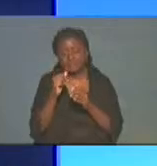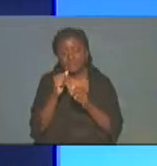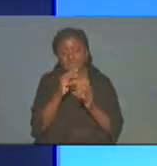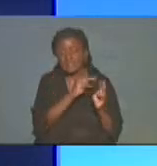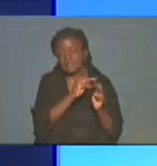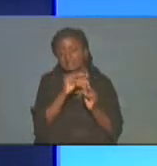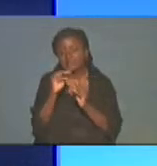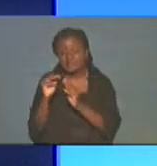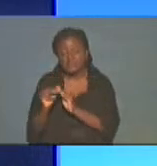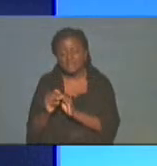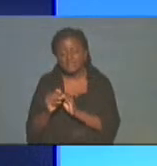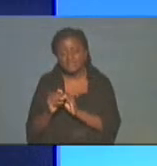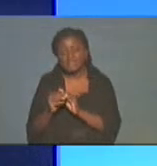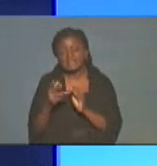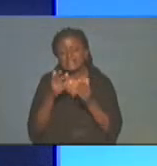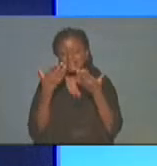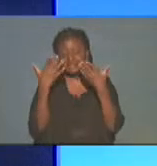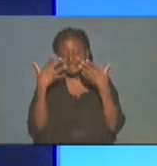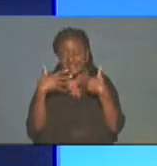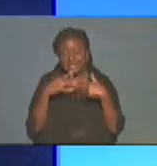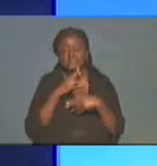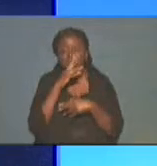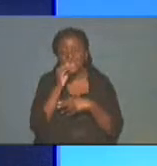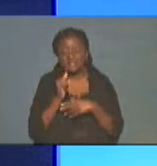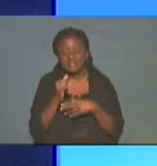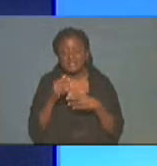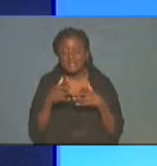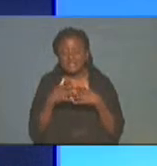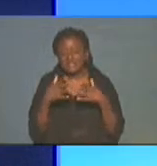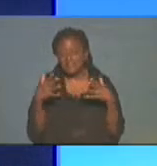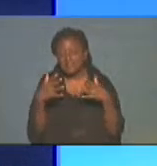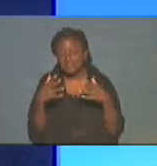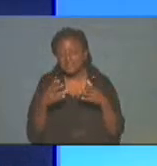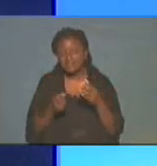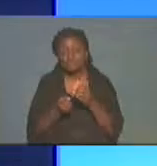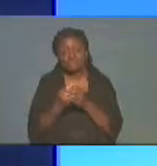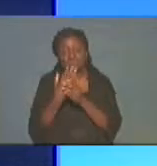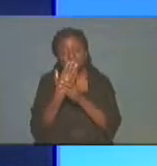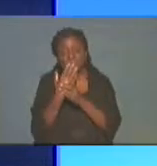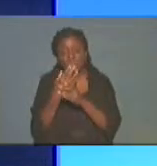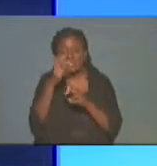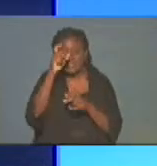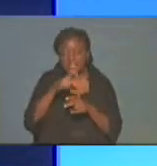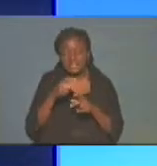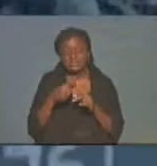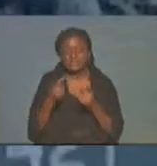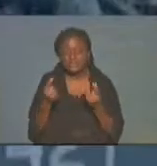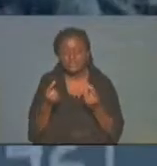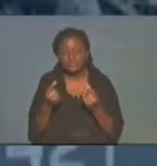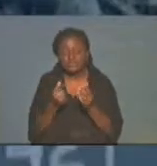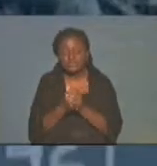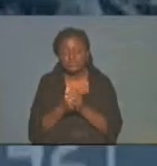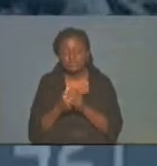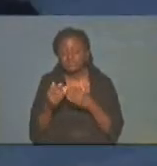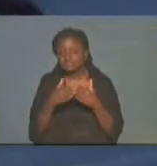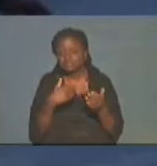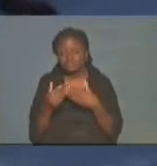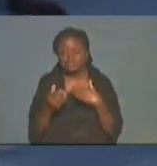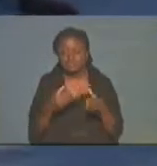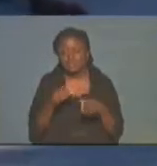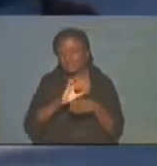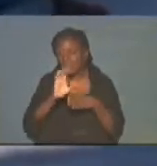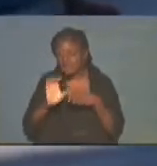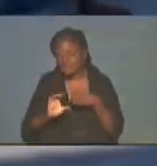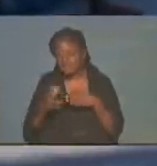only magnifies the growing need to address the issue and do so effectively. Despite the consequences